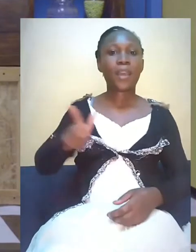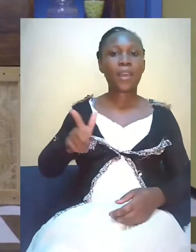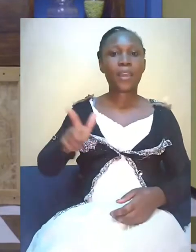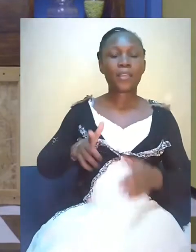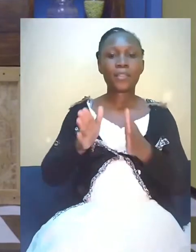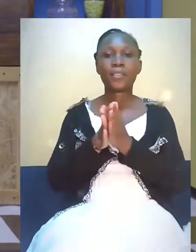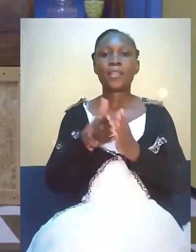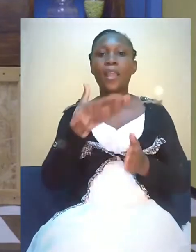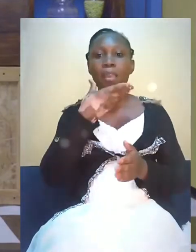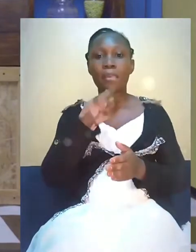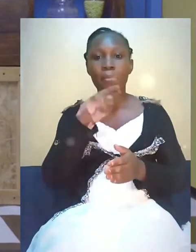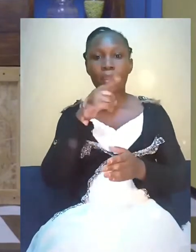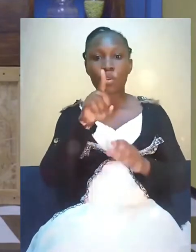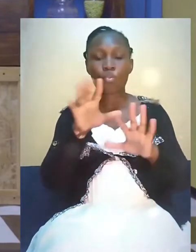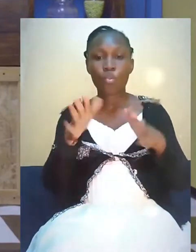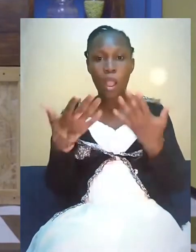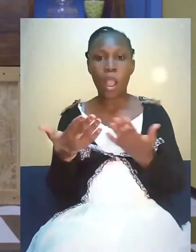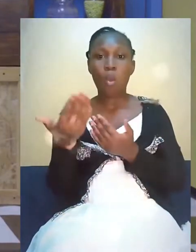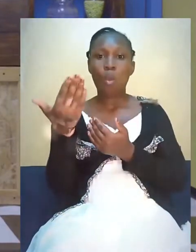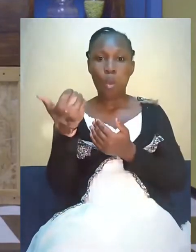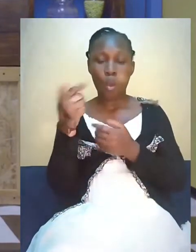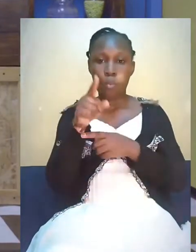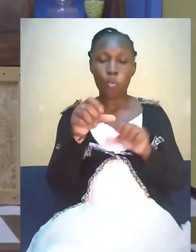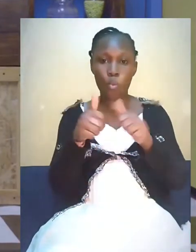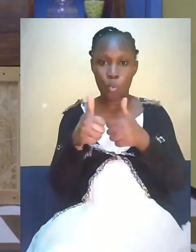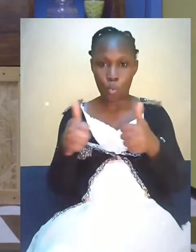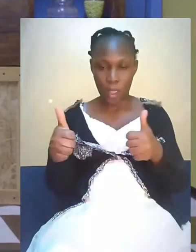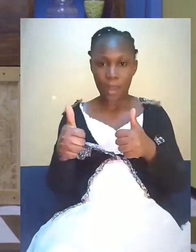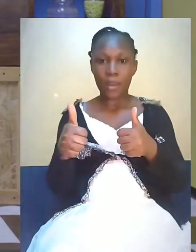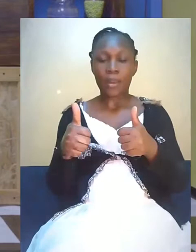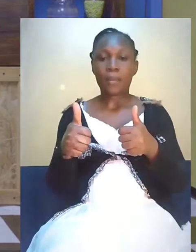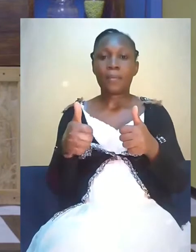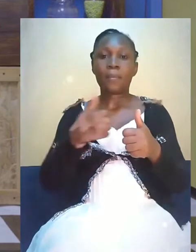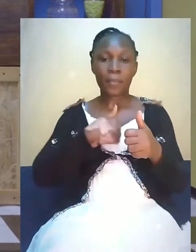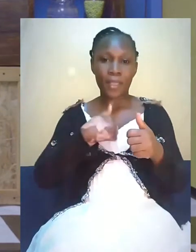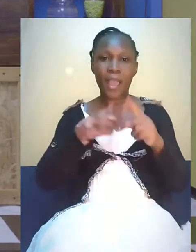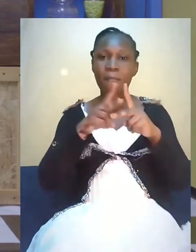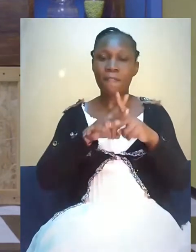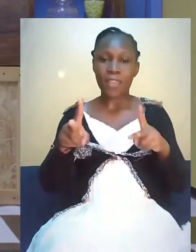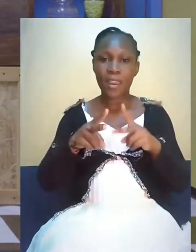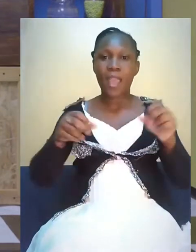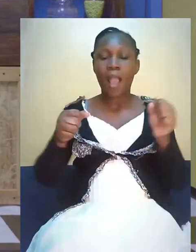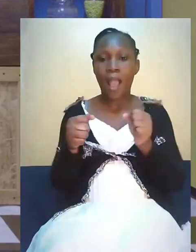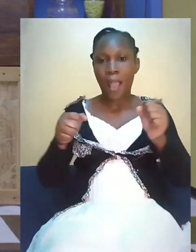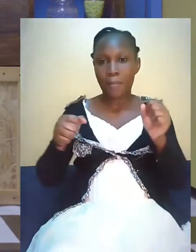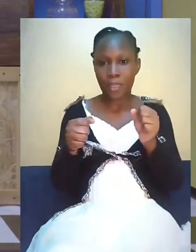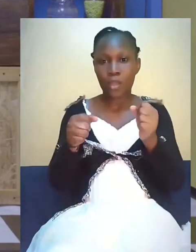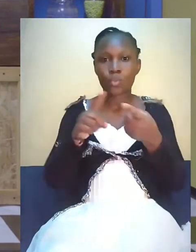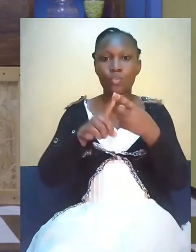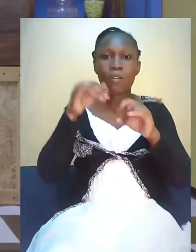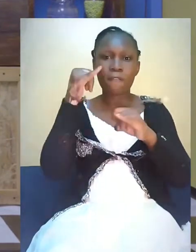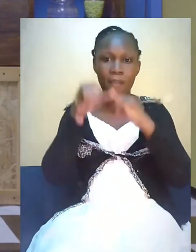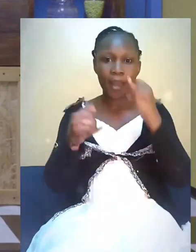gentlemen, how are you? I trust you're doing fantastic. I am doing really well, and I am so excited to finally be bringing